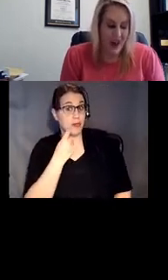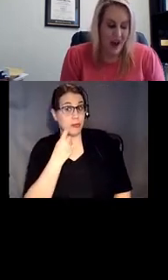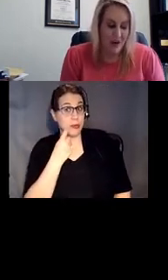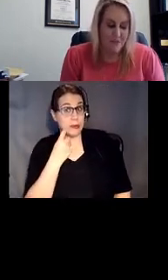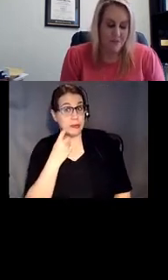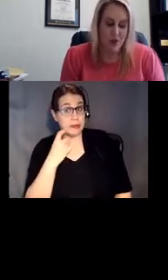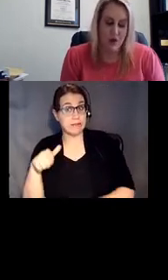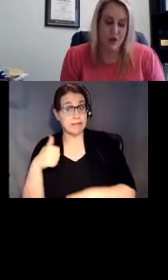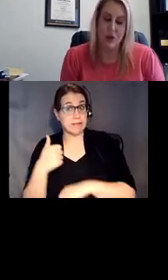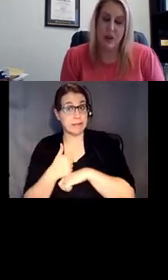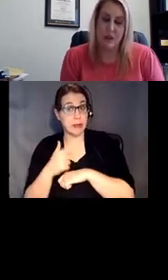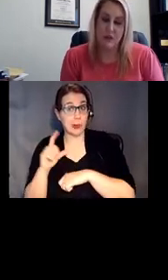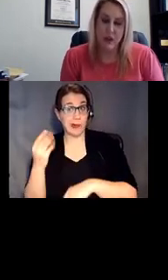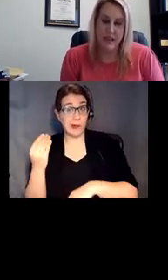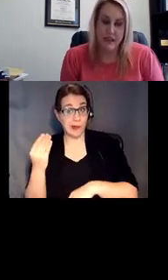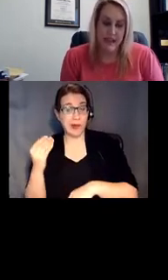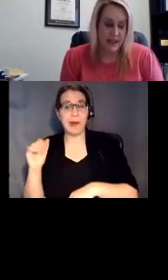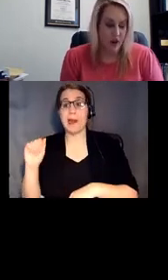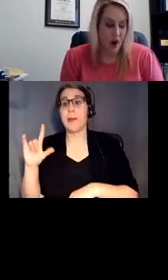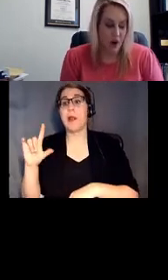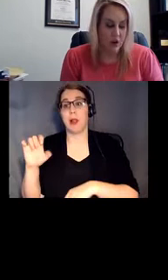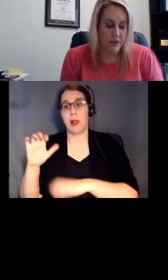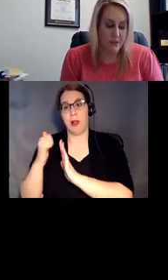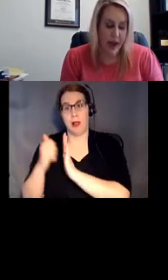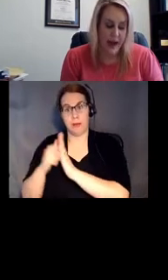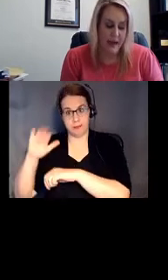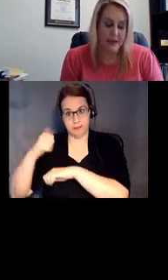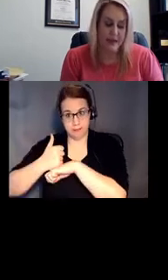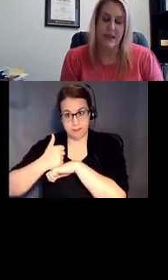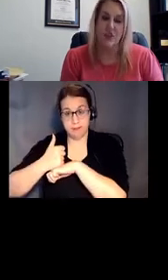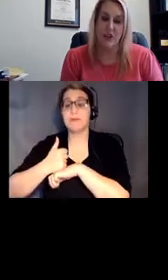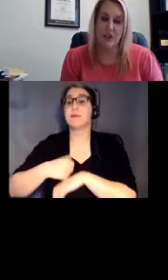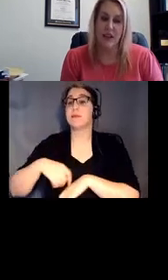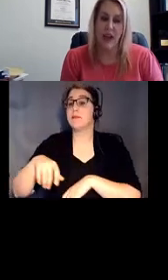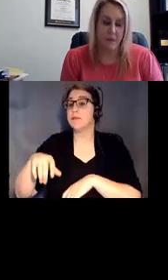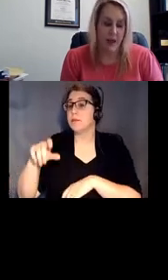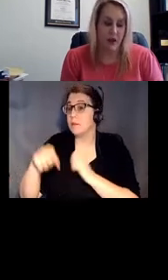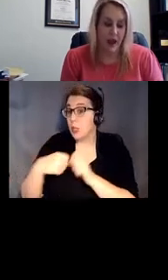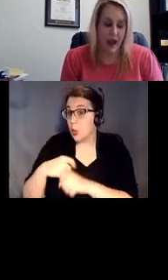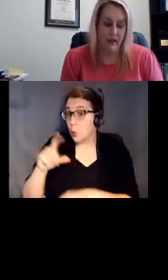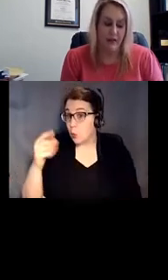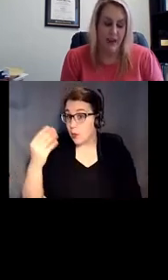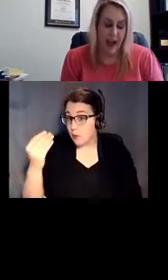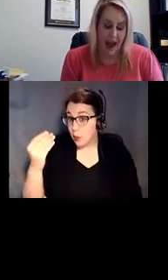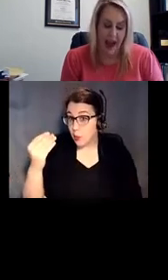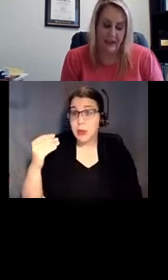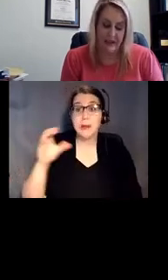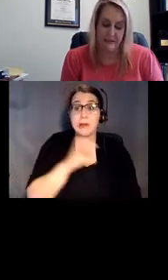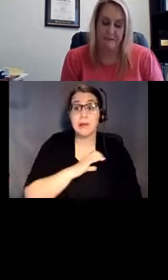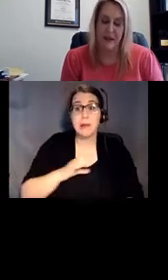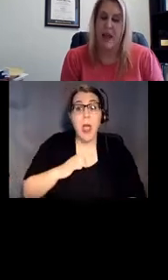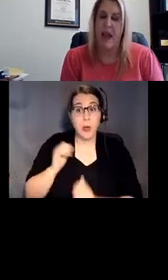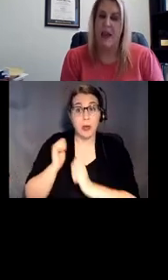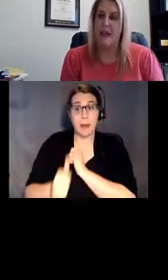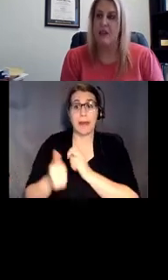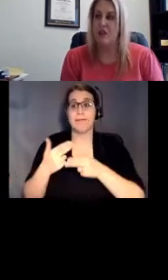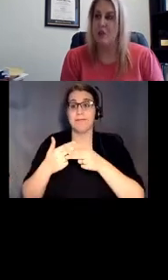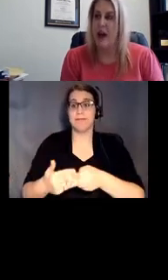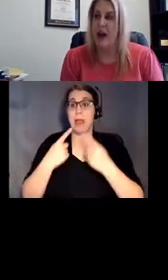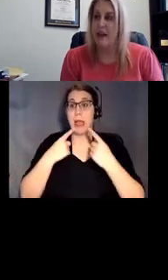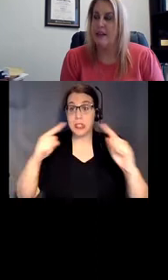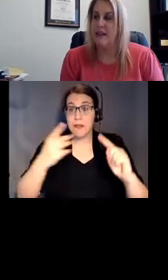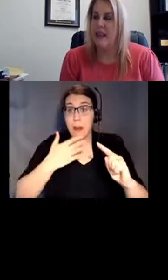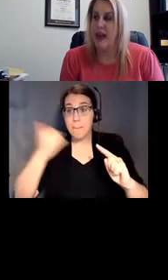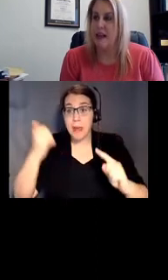accounts. So in 2014, Congress passed the Achieving a Better Life Act. And